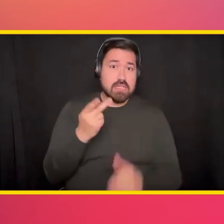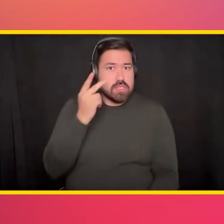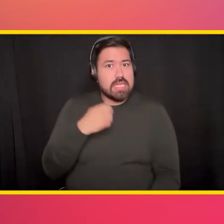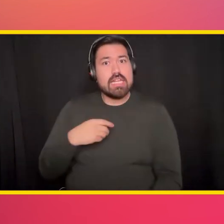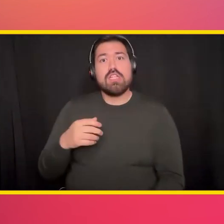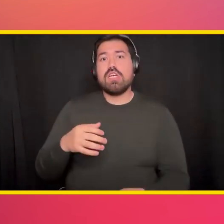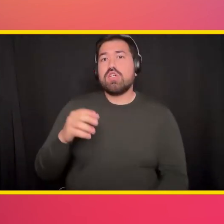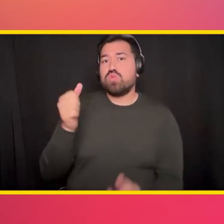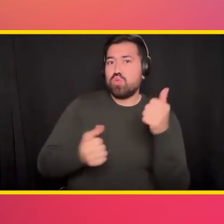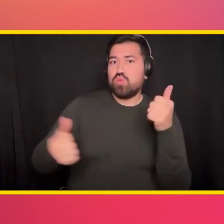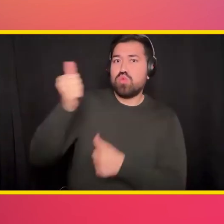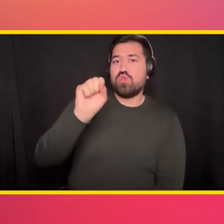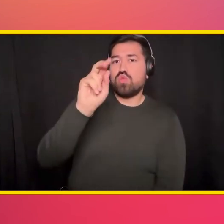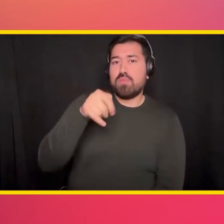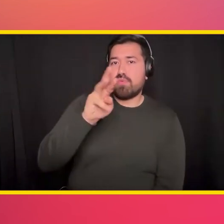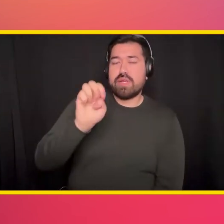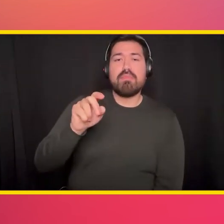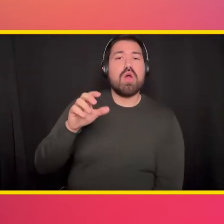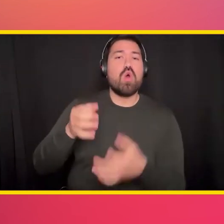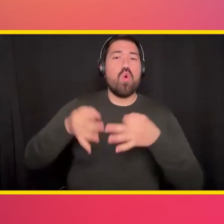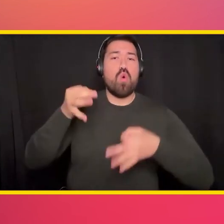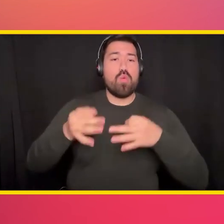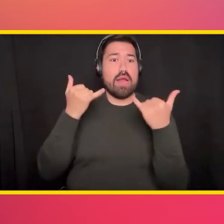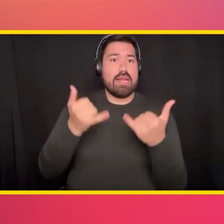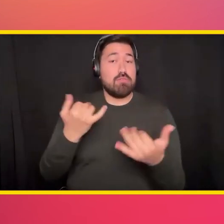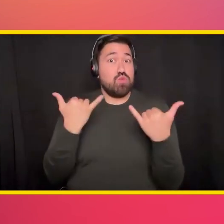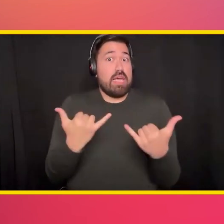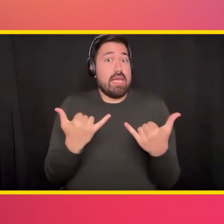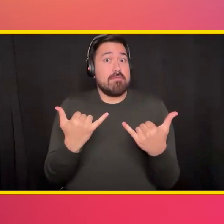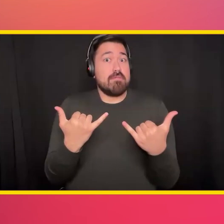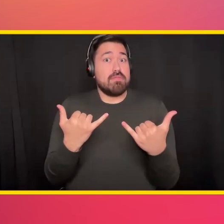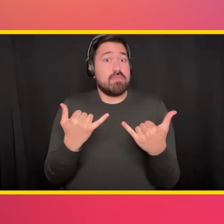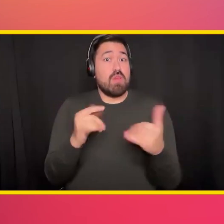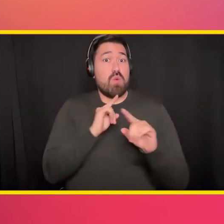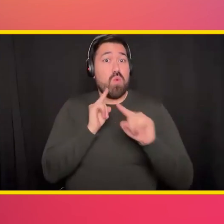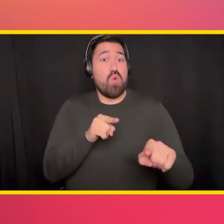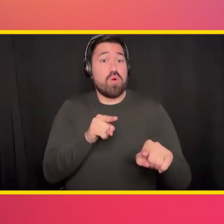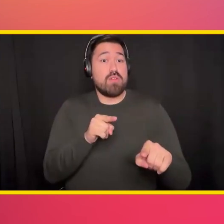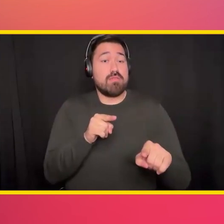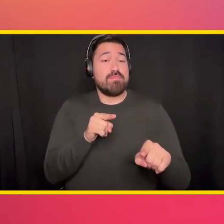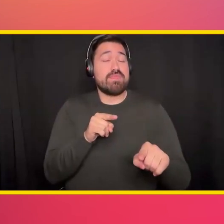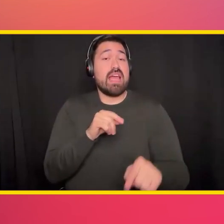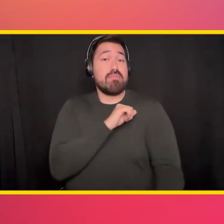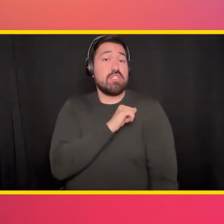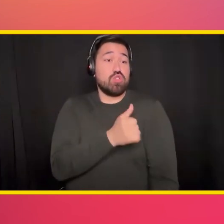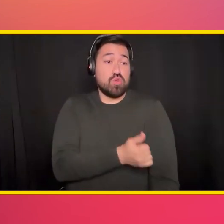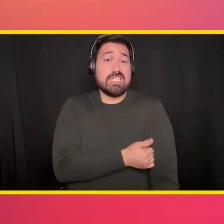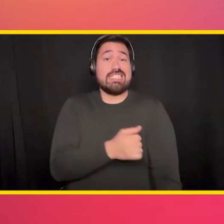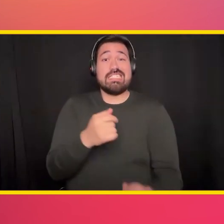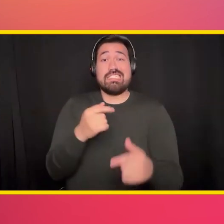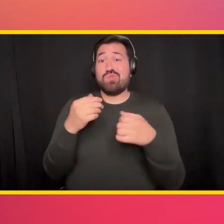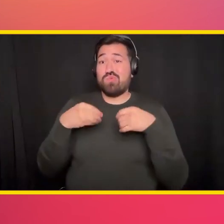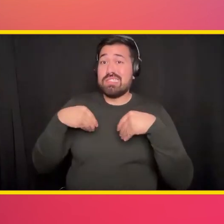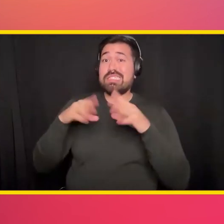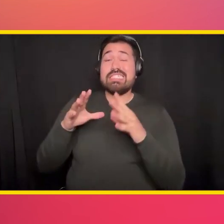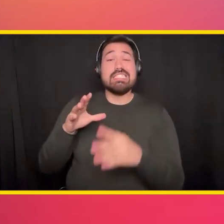Court today. Uh, uh, ordered the administration to release